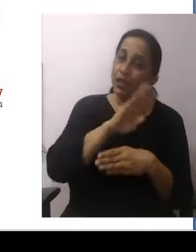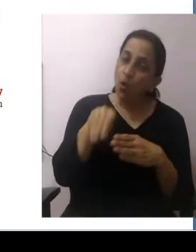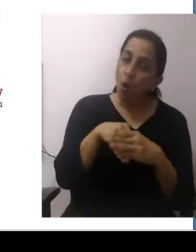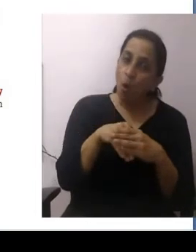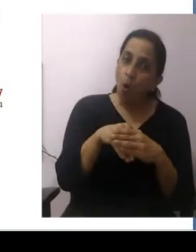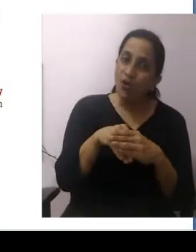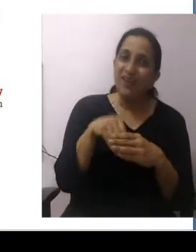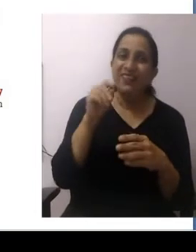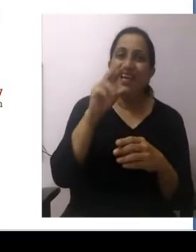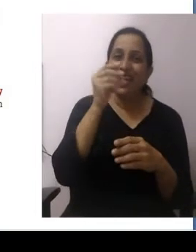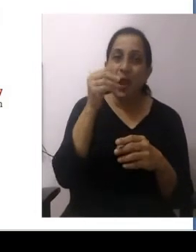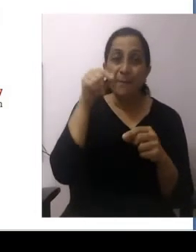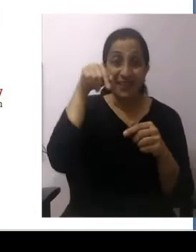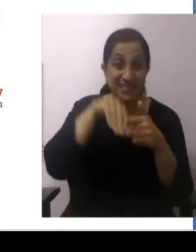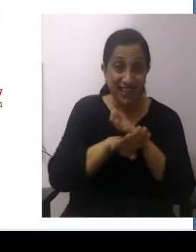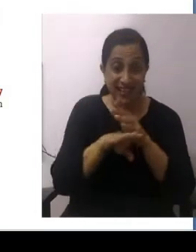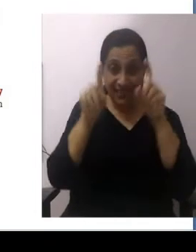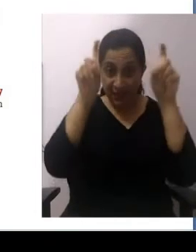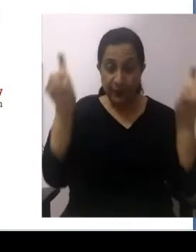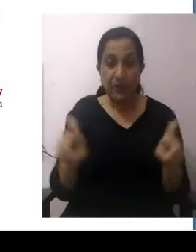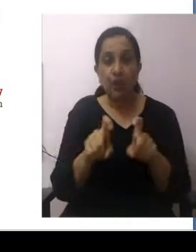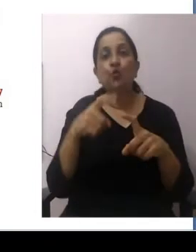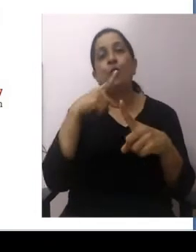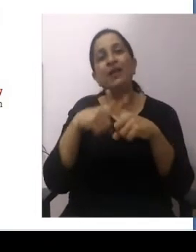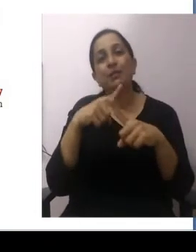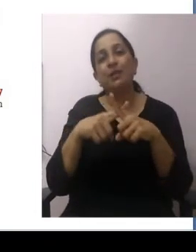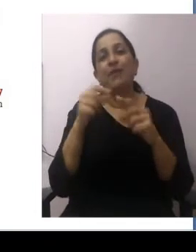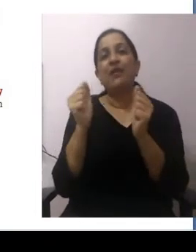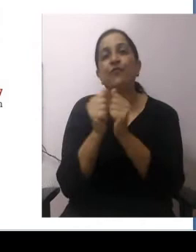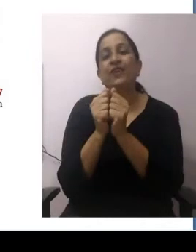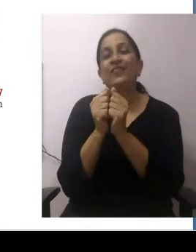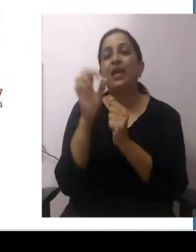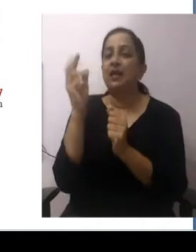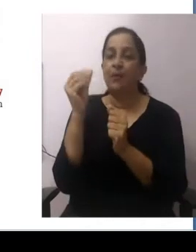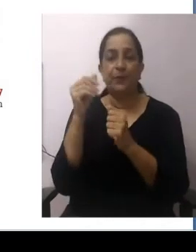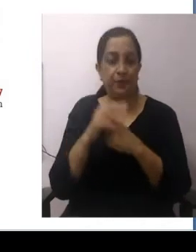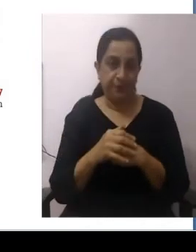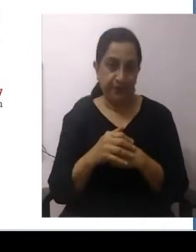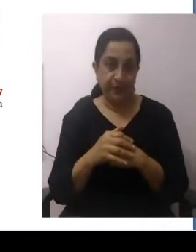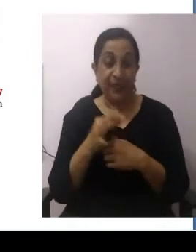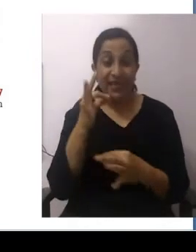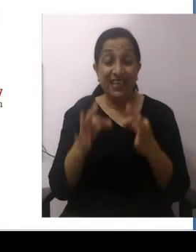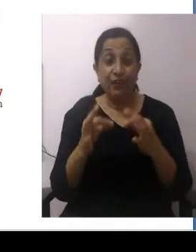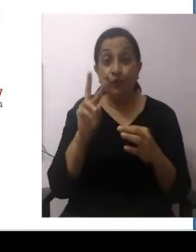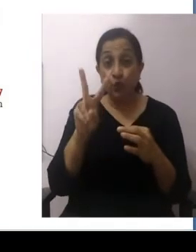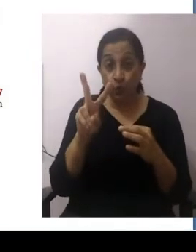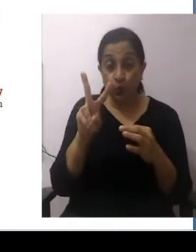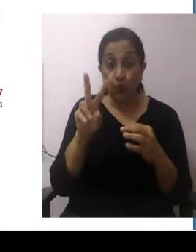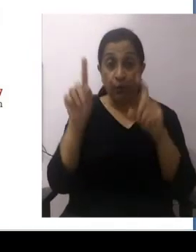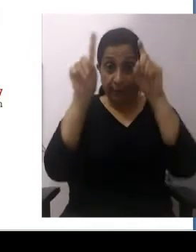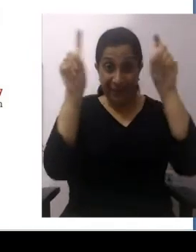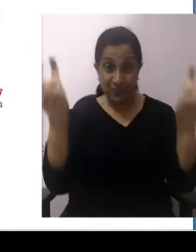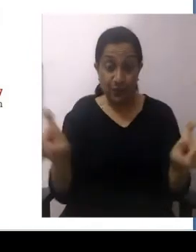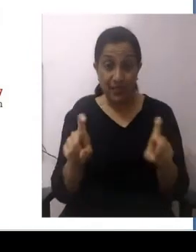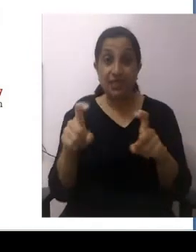number. And if there are two matrices which are to be multiplied, then